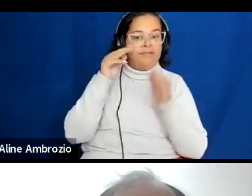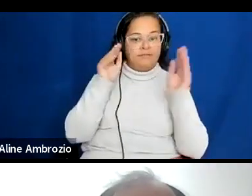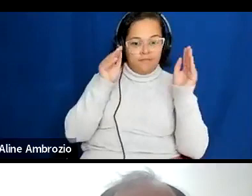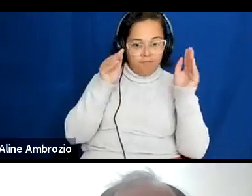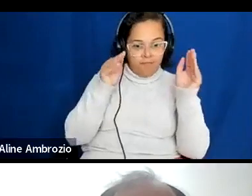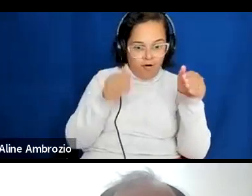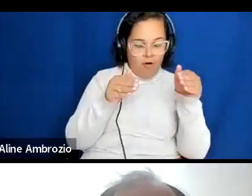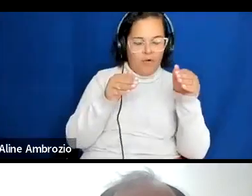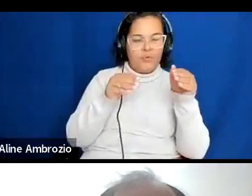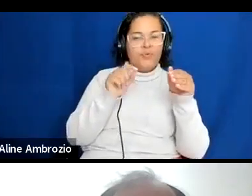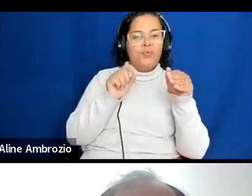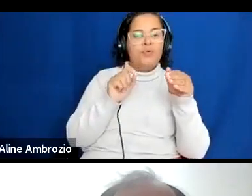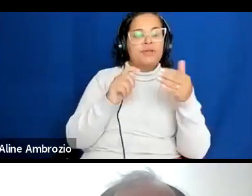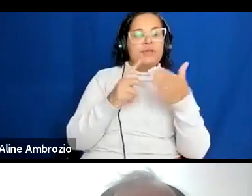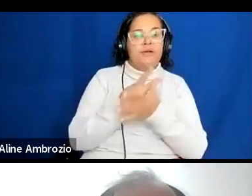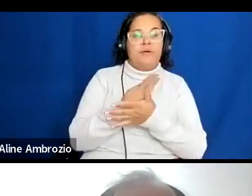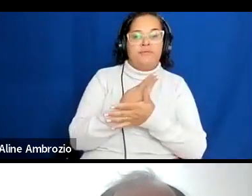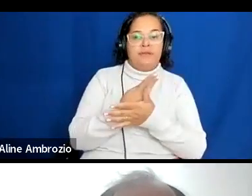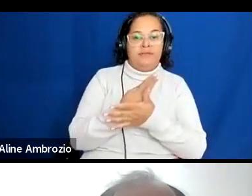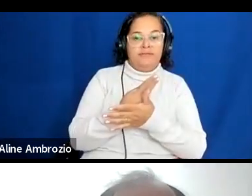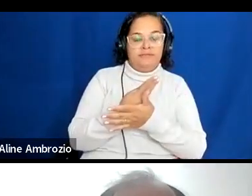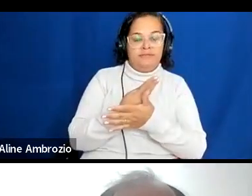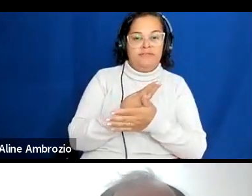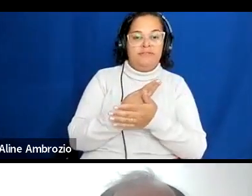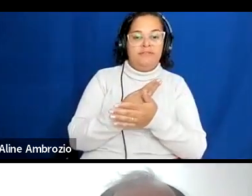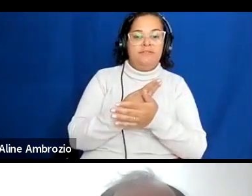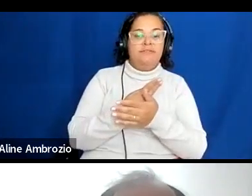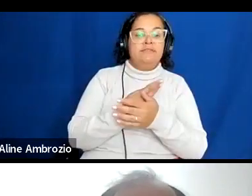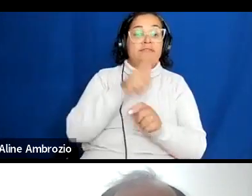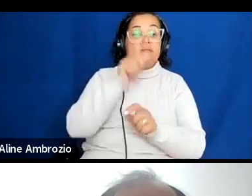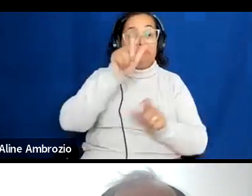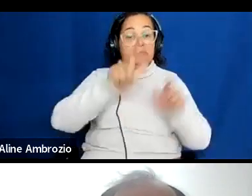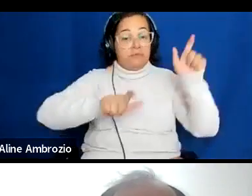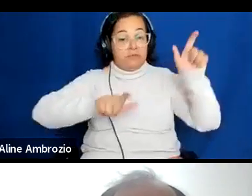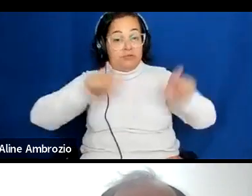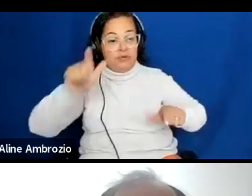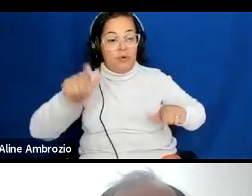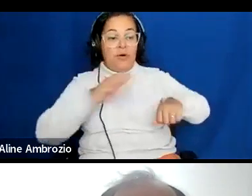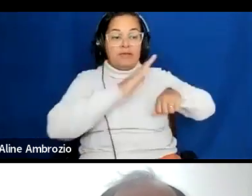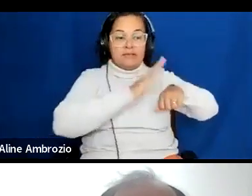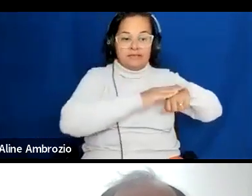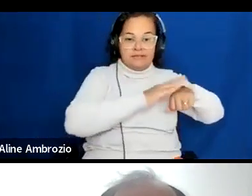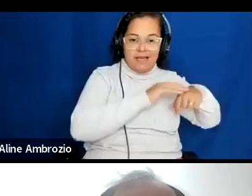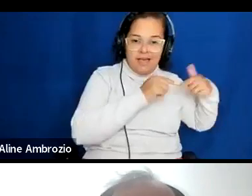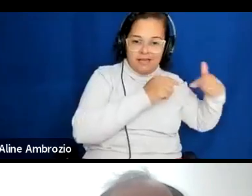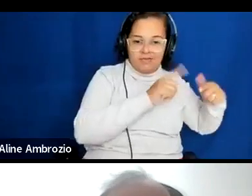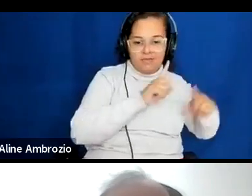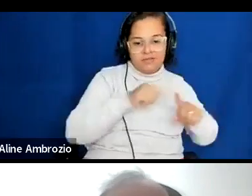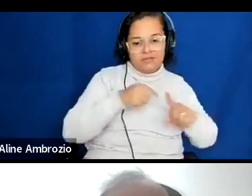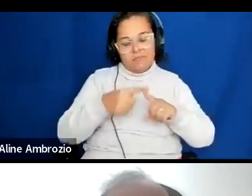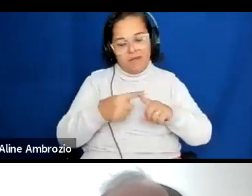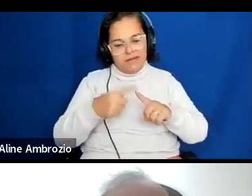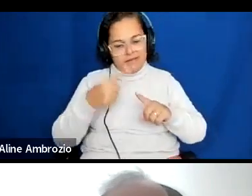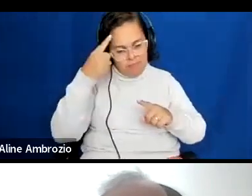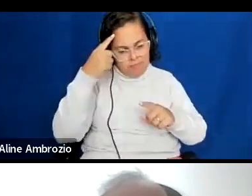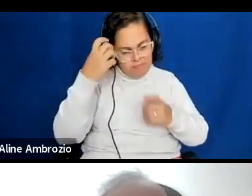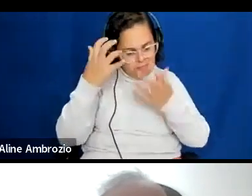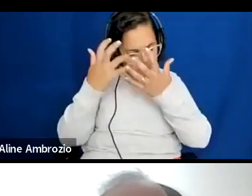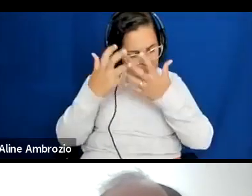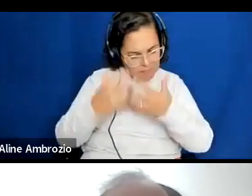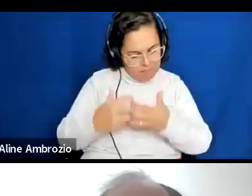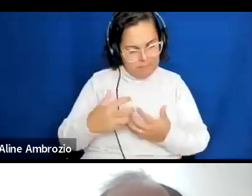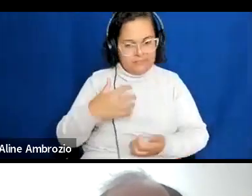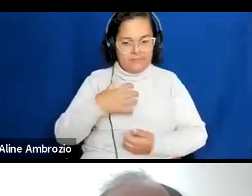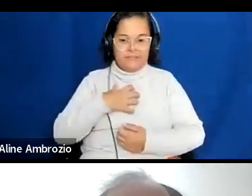just on human beings' lives, but on their ways of thinking and feeling, of the way that productive activity